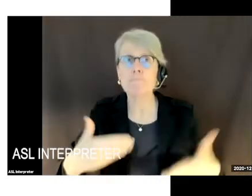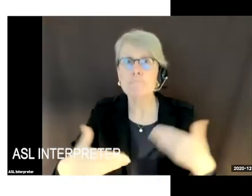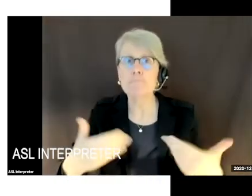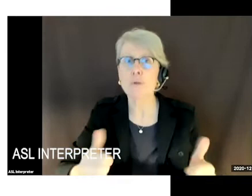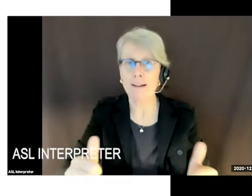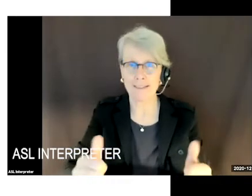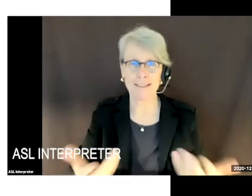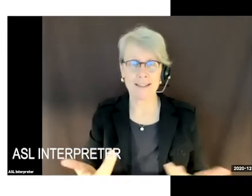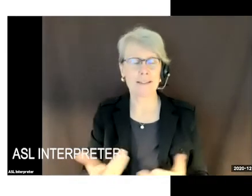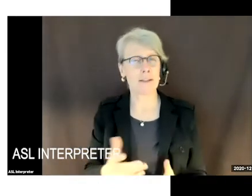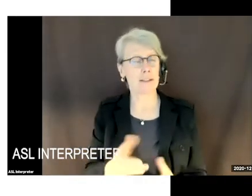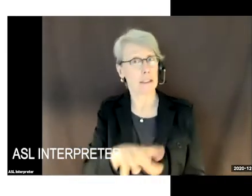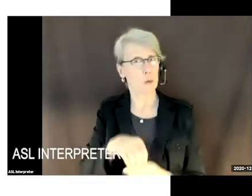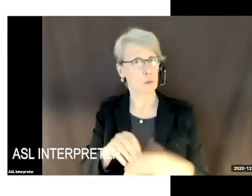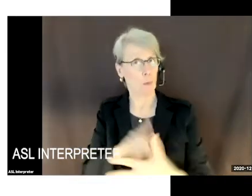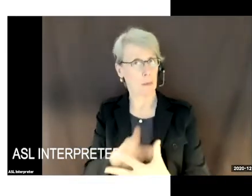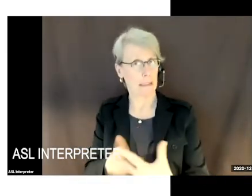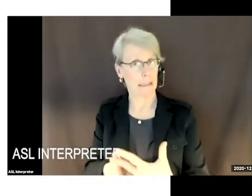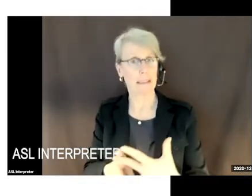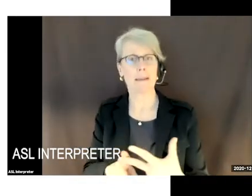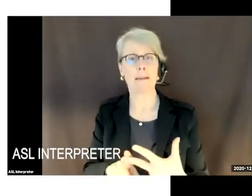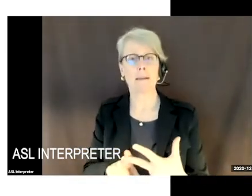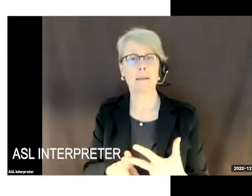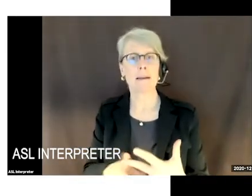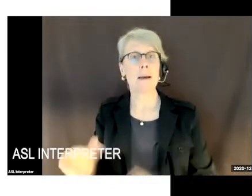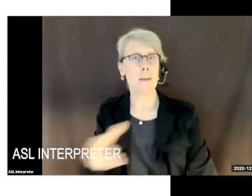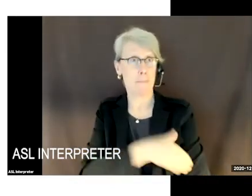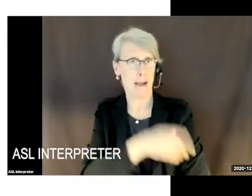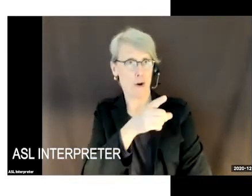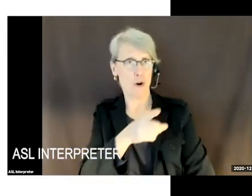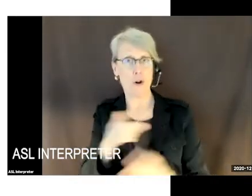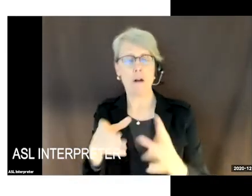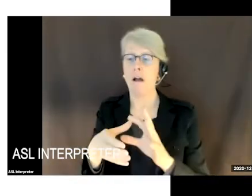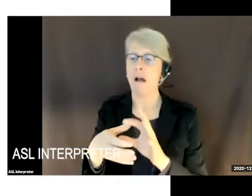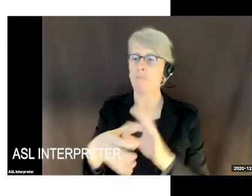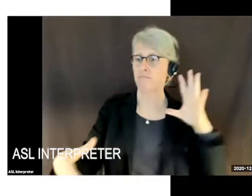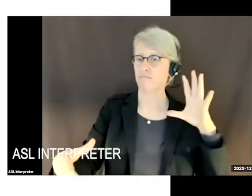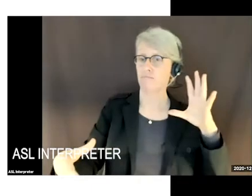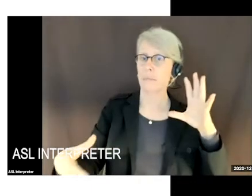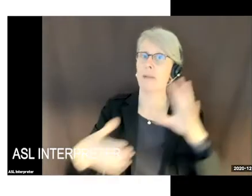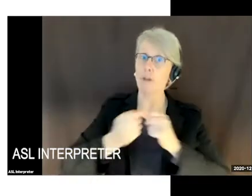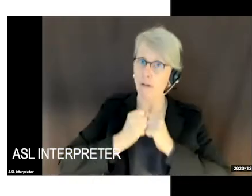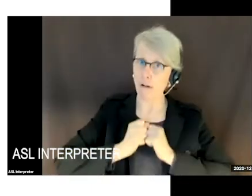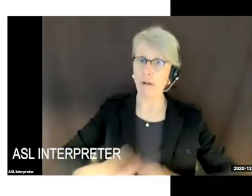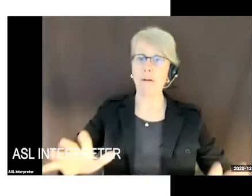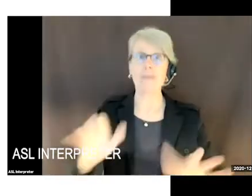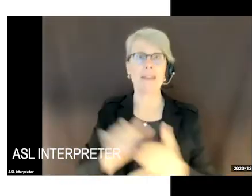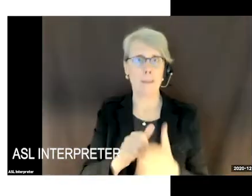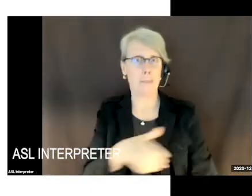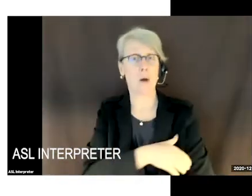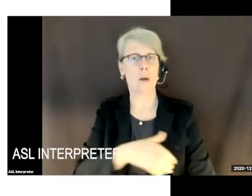And that means three things. It means unblocking power, which I define as the drive to